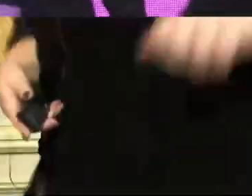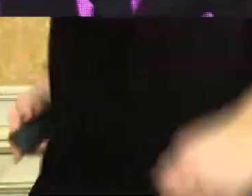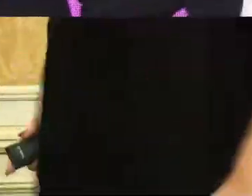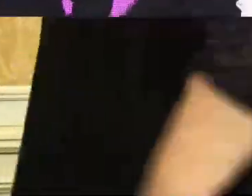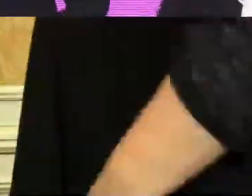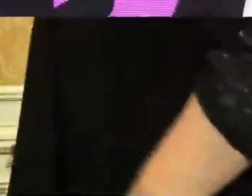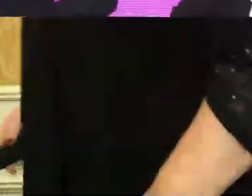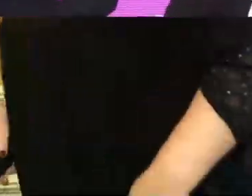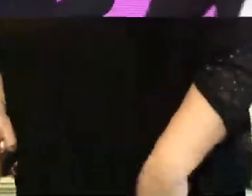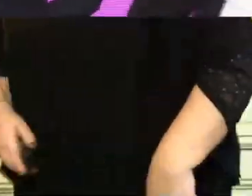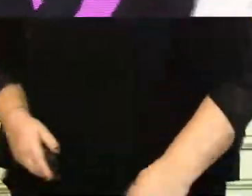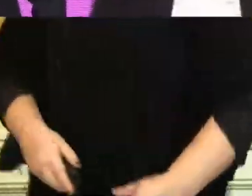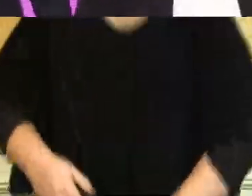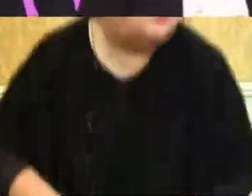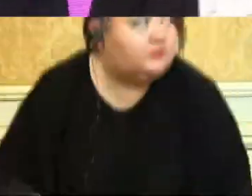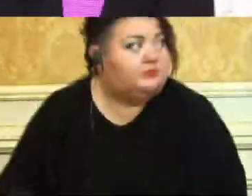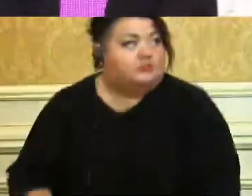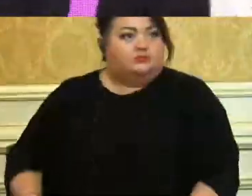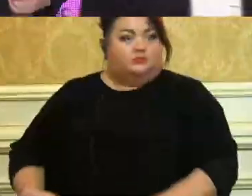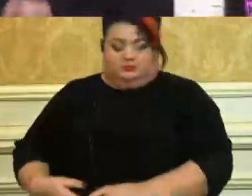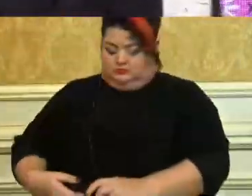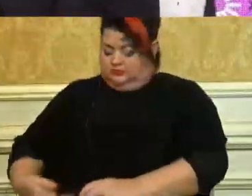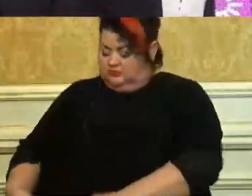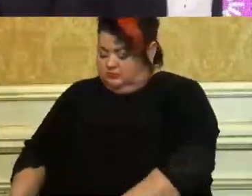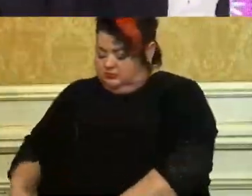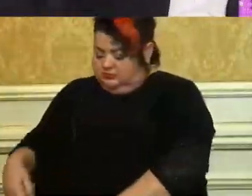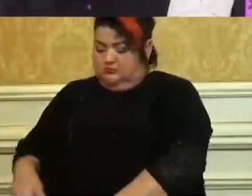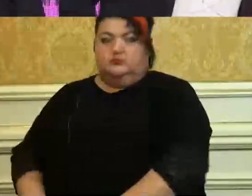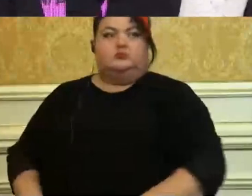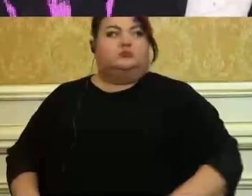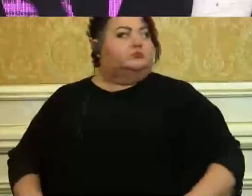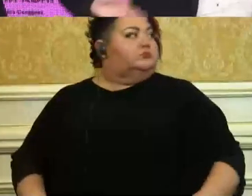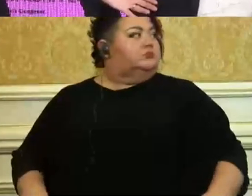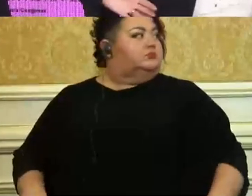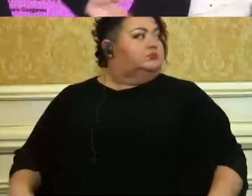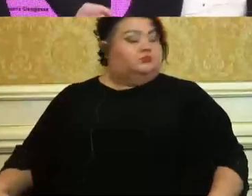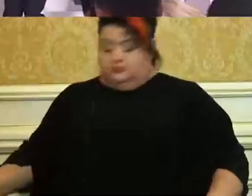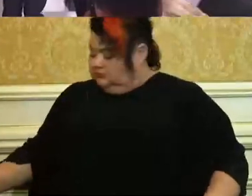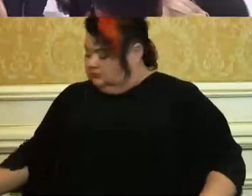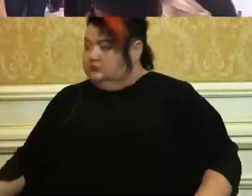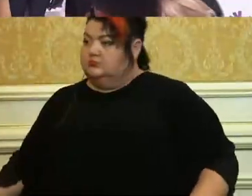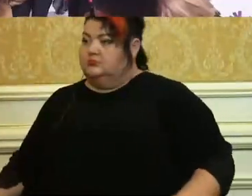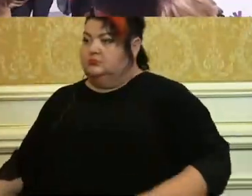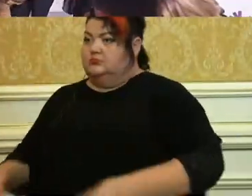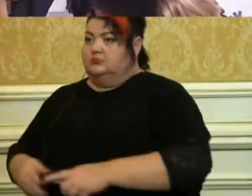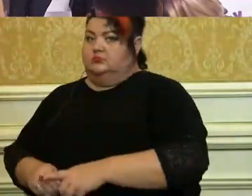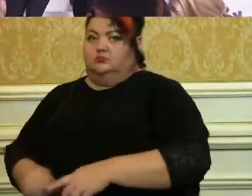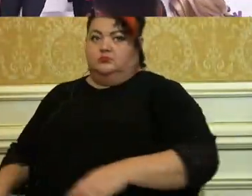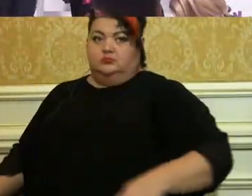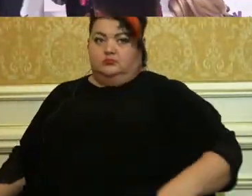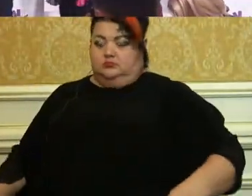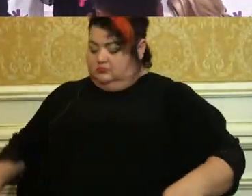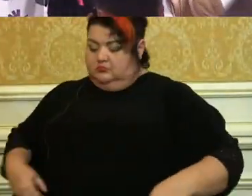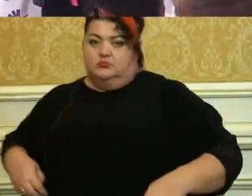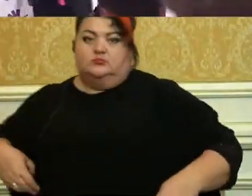Thank you, Mrs. Olena Kondratyuk. Thank you for all speakers. So, all dear guests, we will kindly ask you